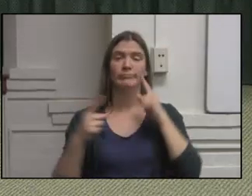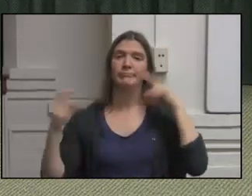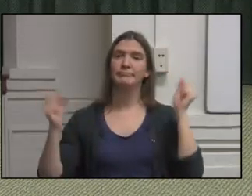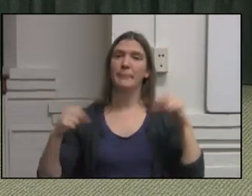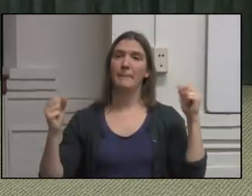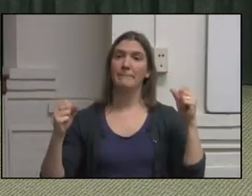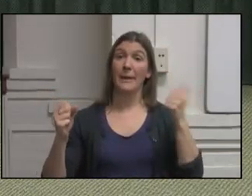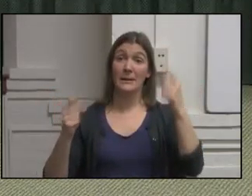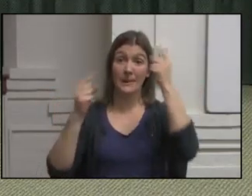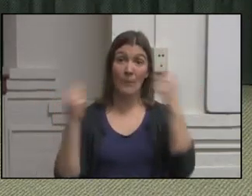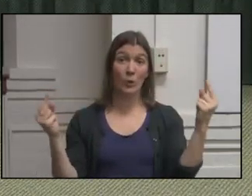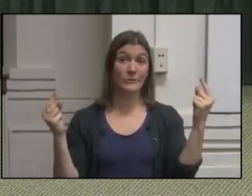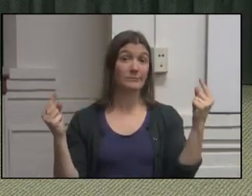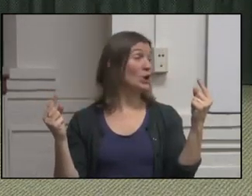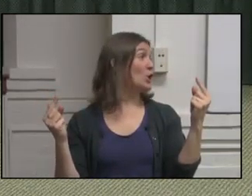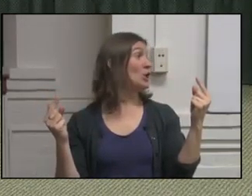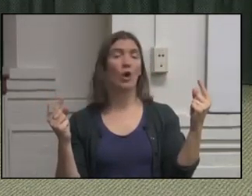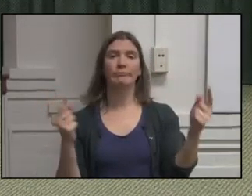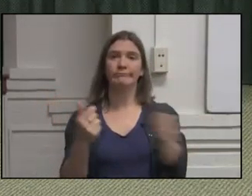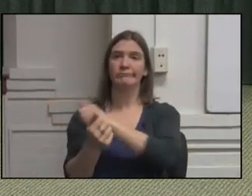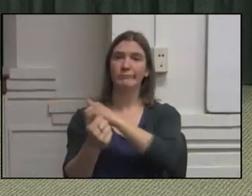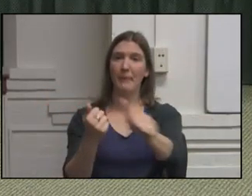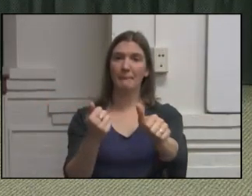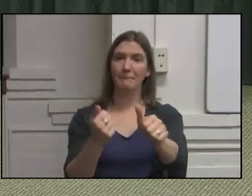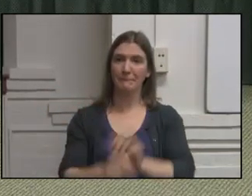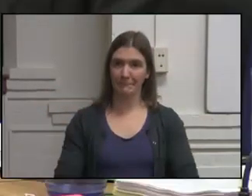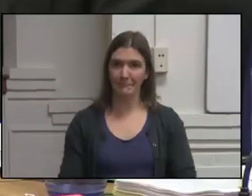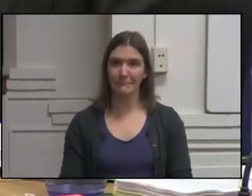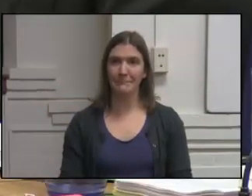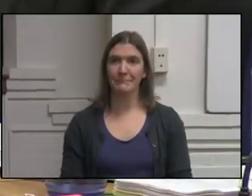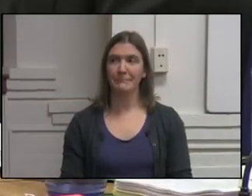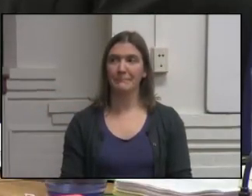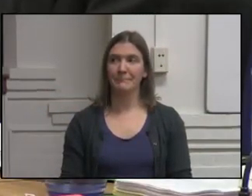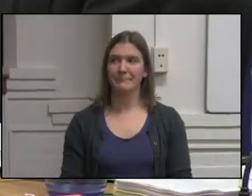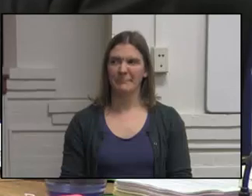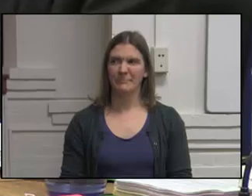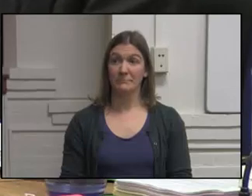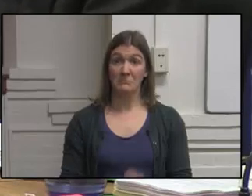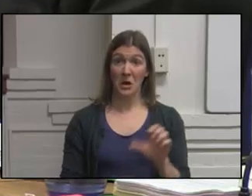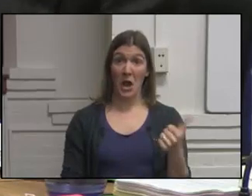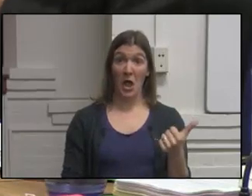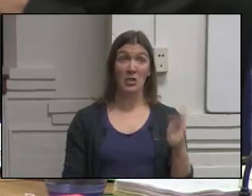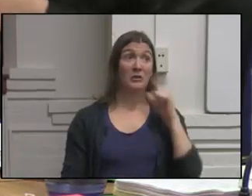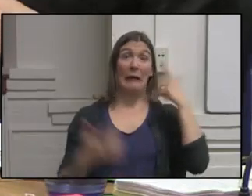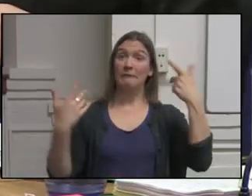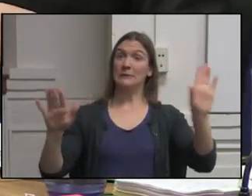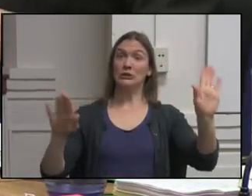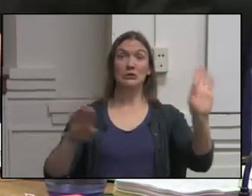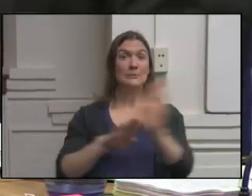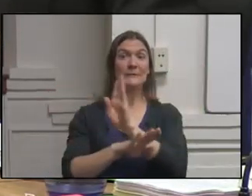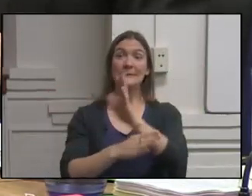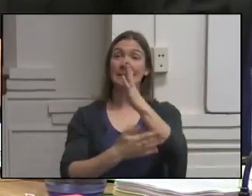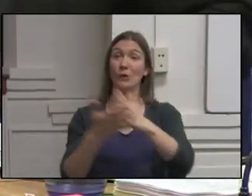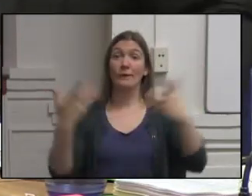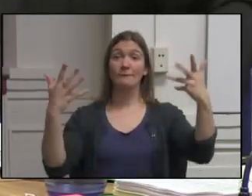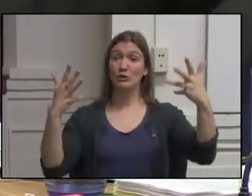Aye. Any opposed? Motion carries. Our business. That ends our business for this